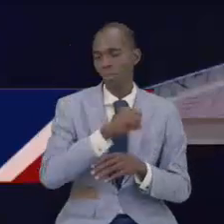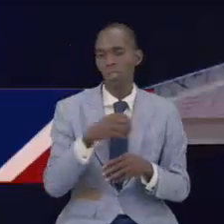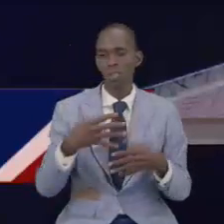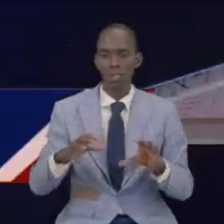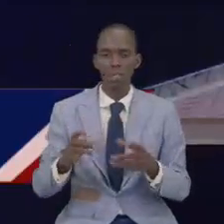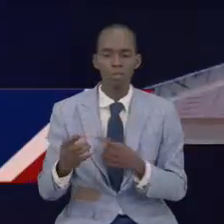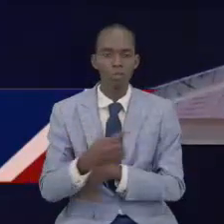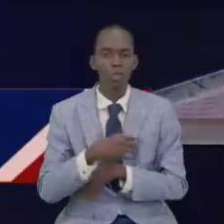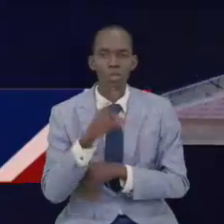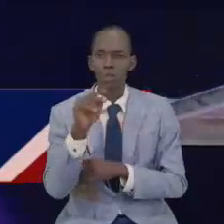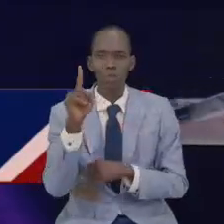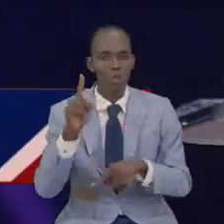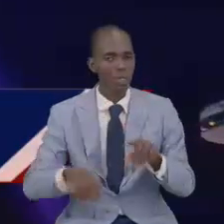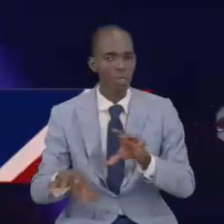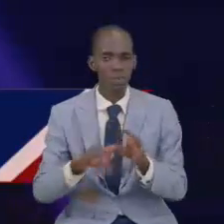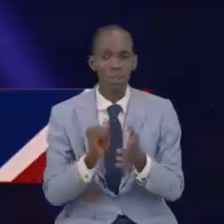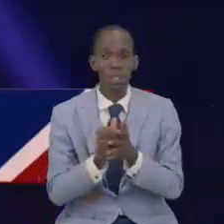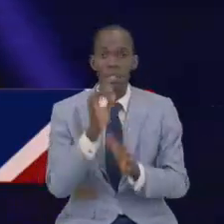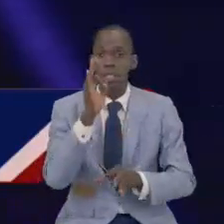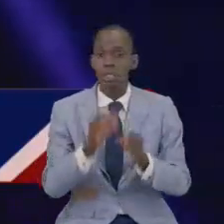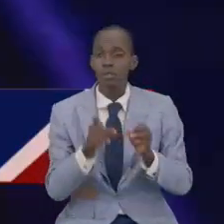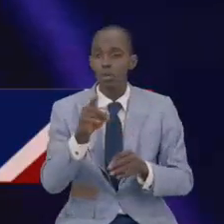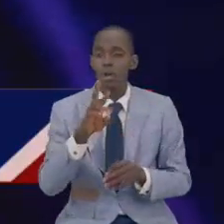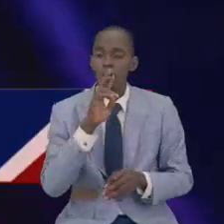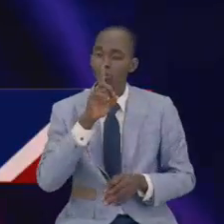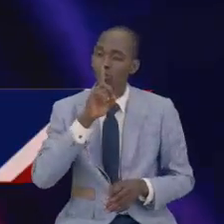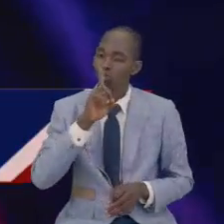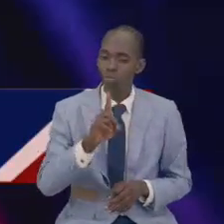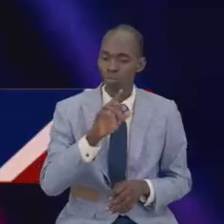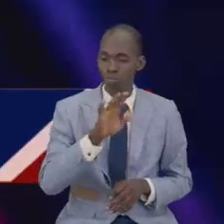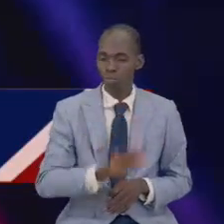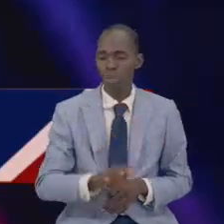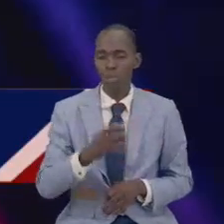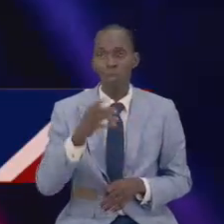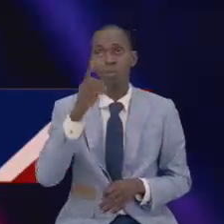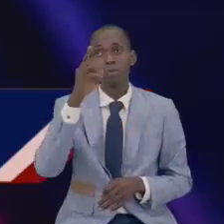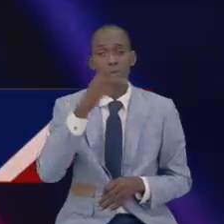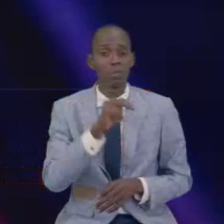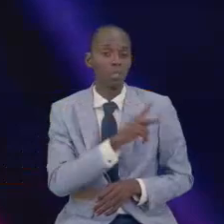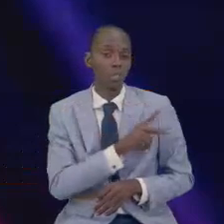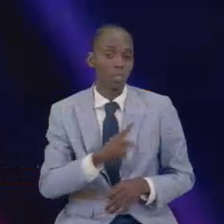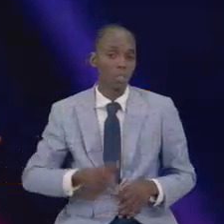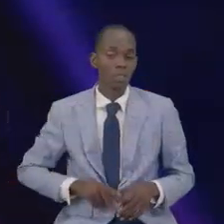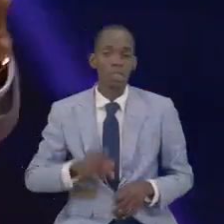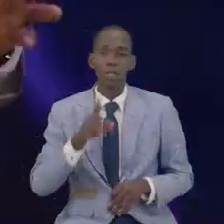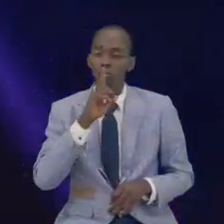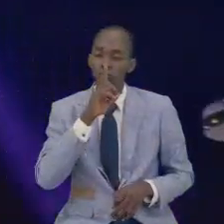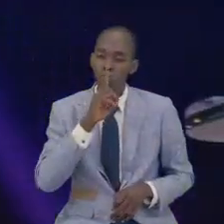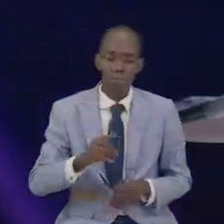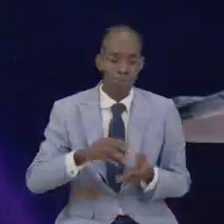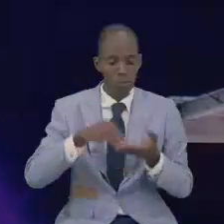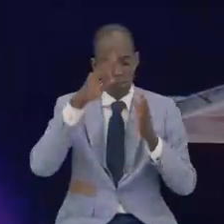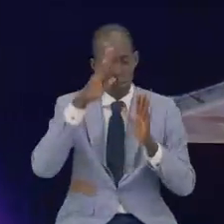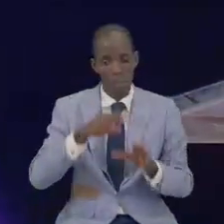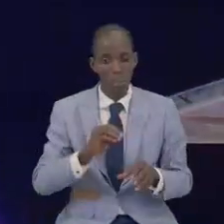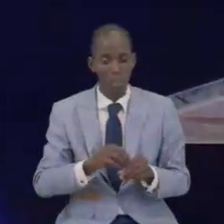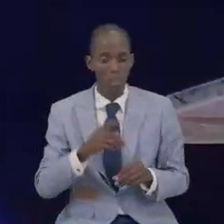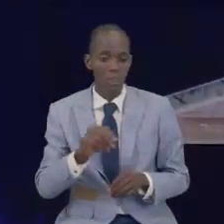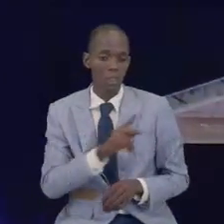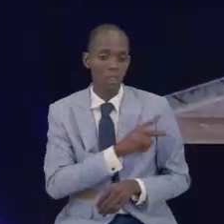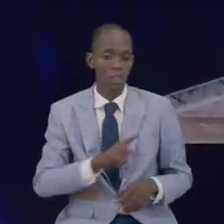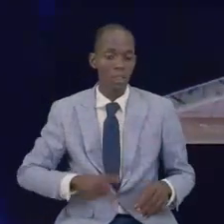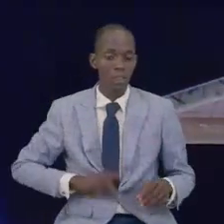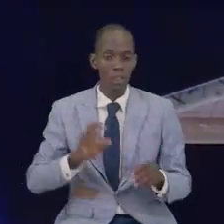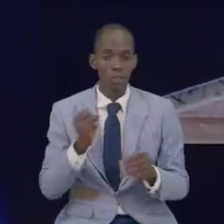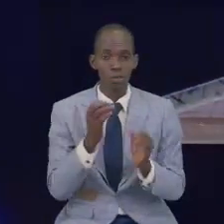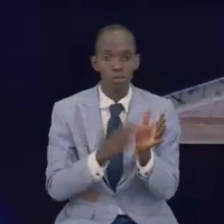that if you're a real child of the king, and if you're a real trainee in the king's school. Here is what you have to do.